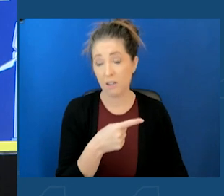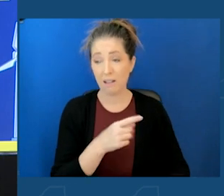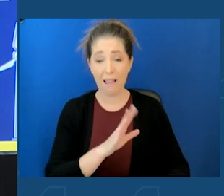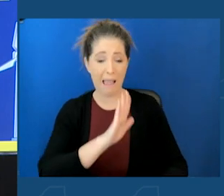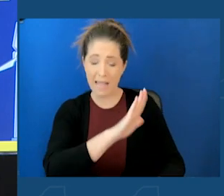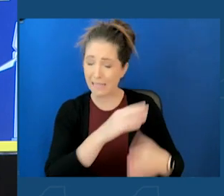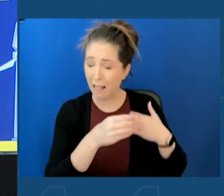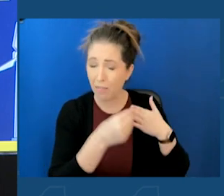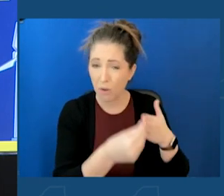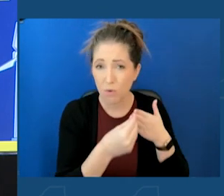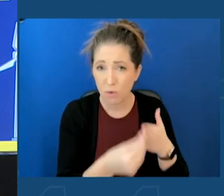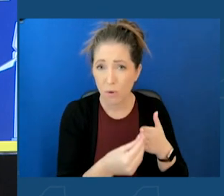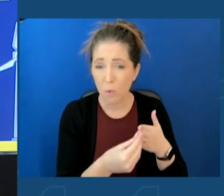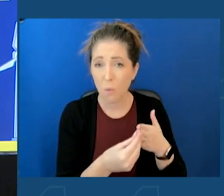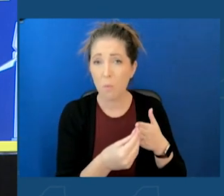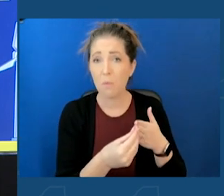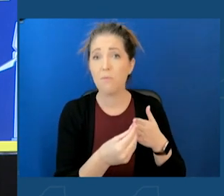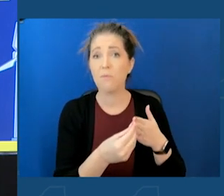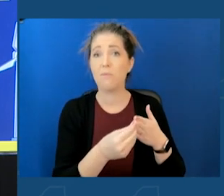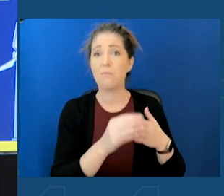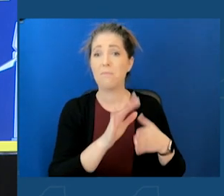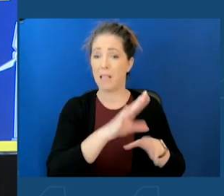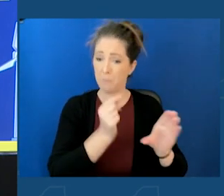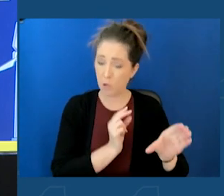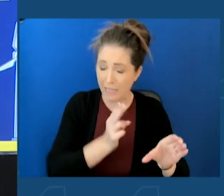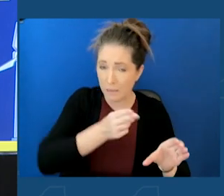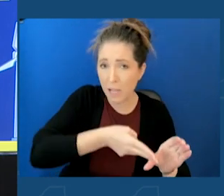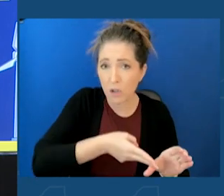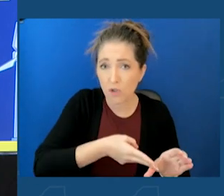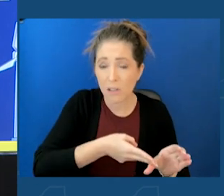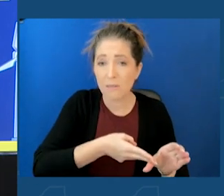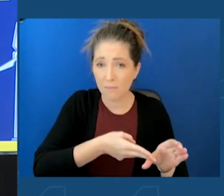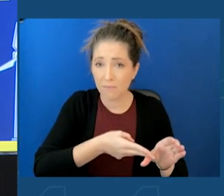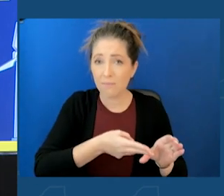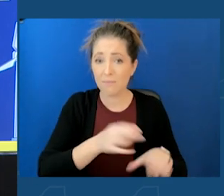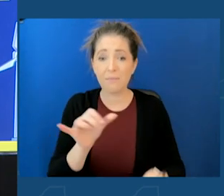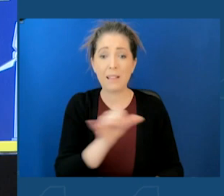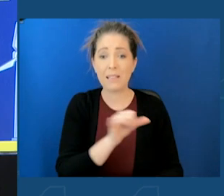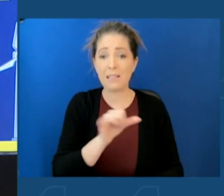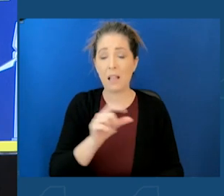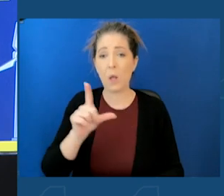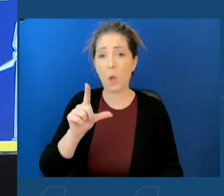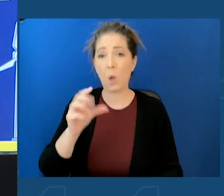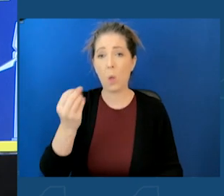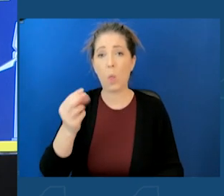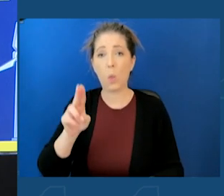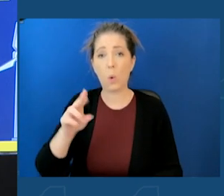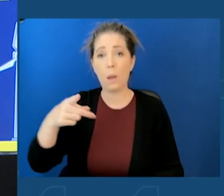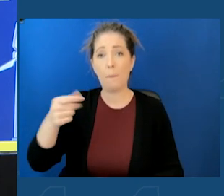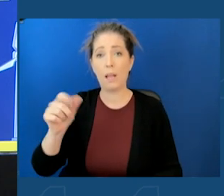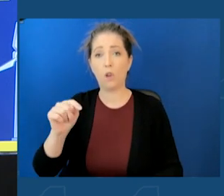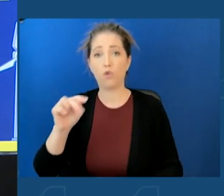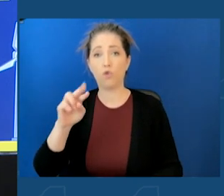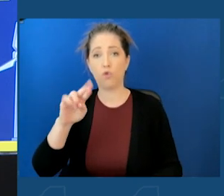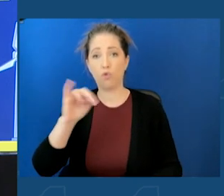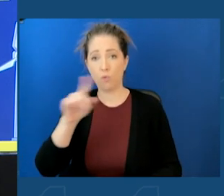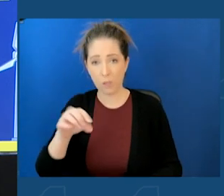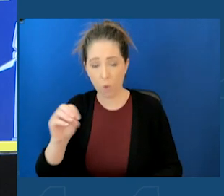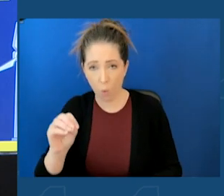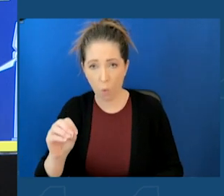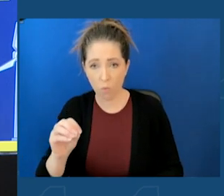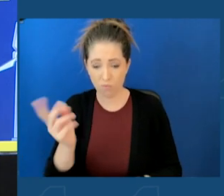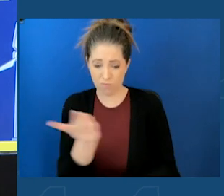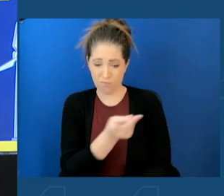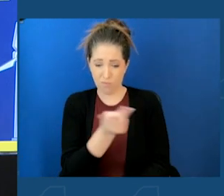leadership, without his participation, and the same goes true for Lou Petrizzo. Working with them in unison